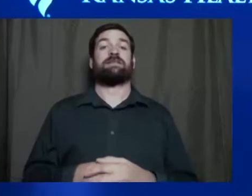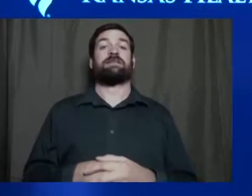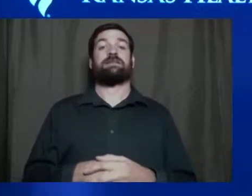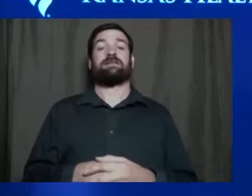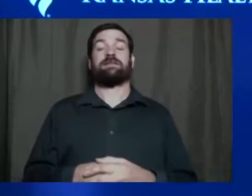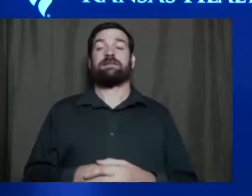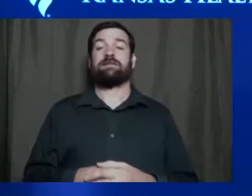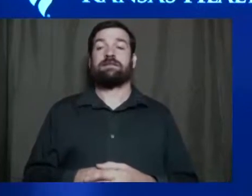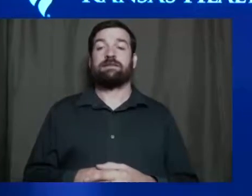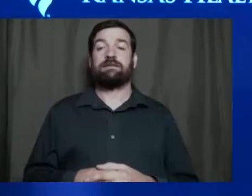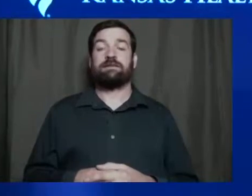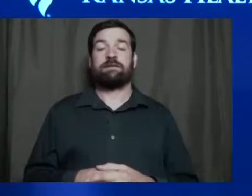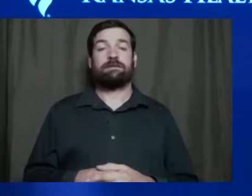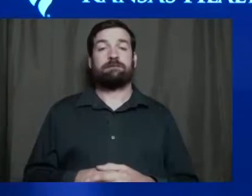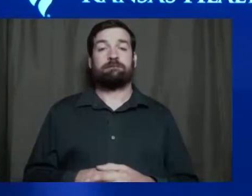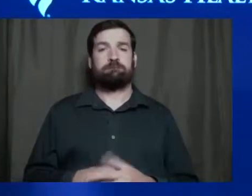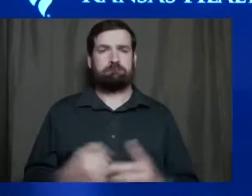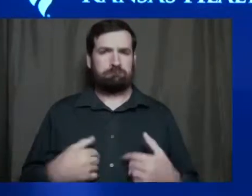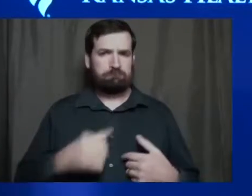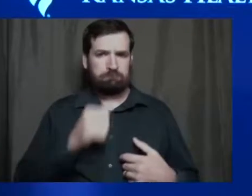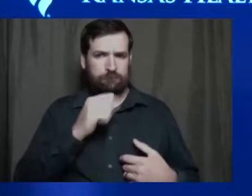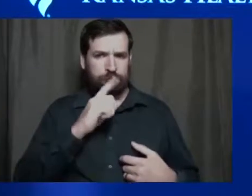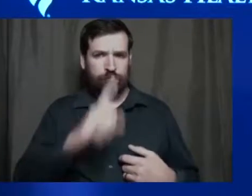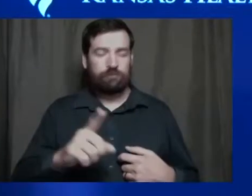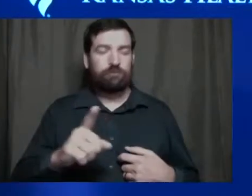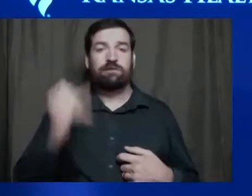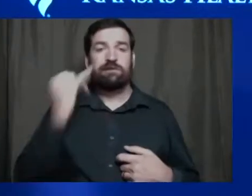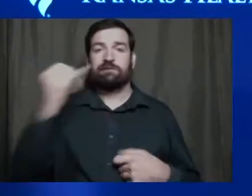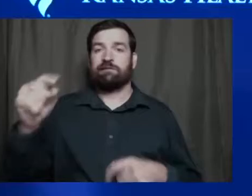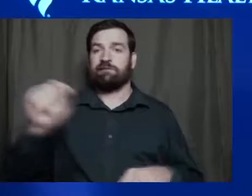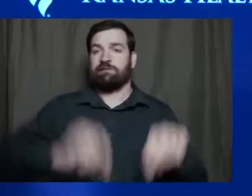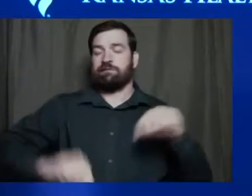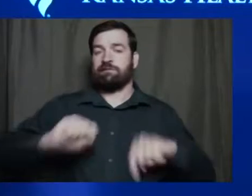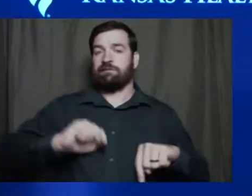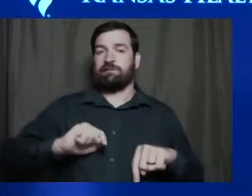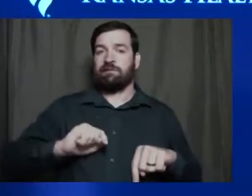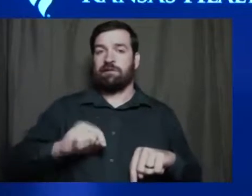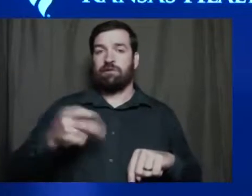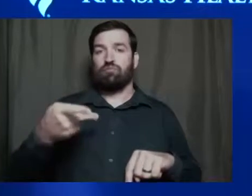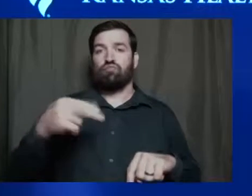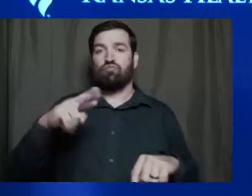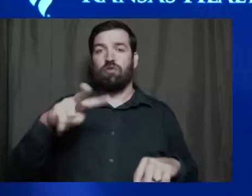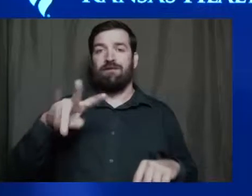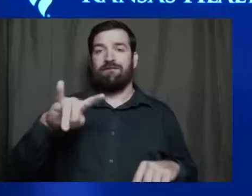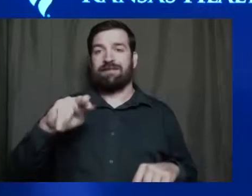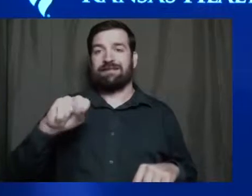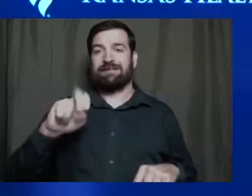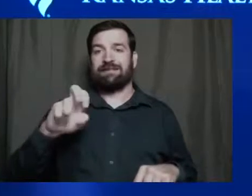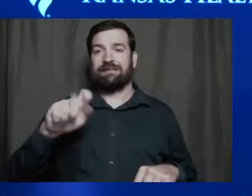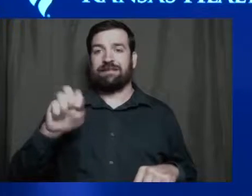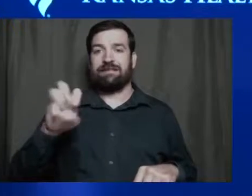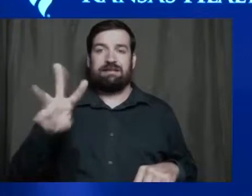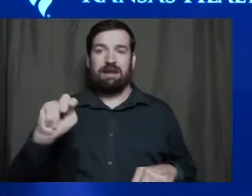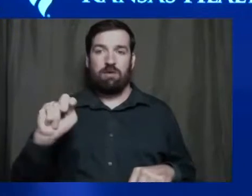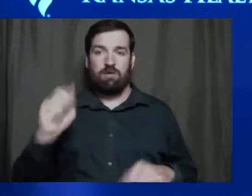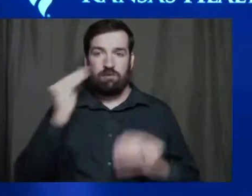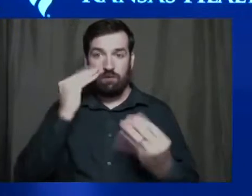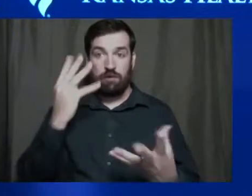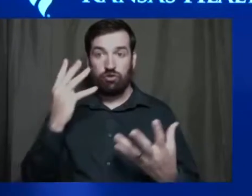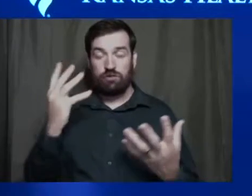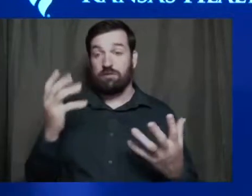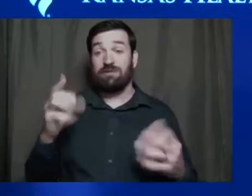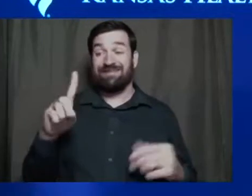not sure. Even if you go back to the Provincetown information and some of the other information that's come about the transmissibility of the Delta